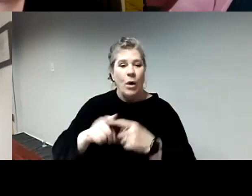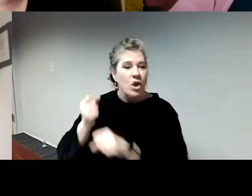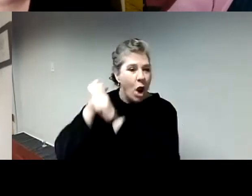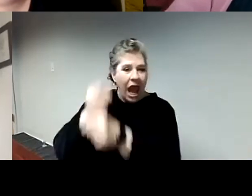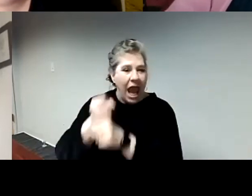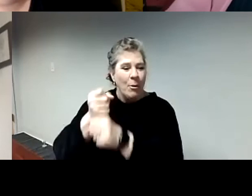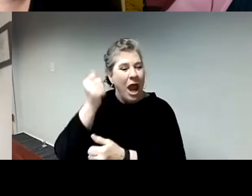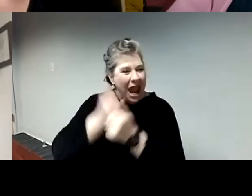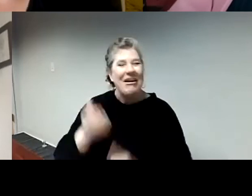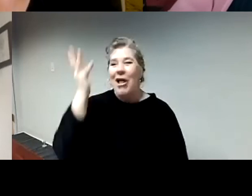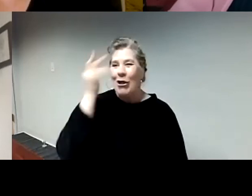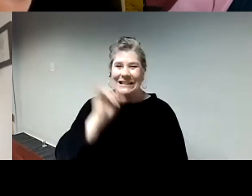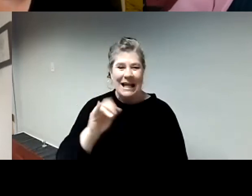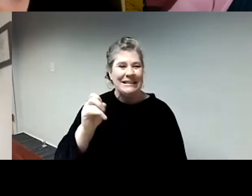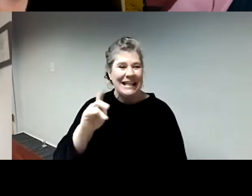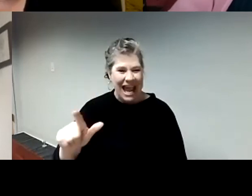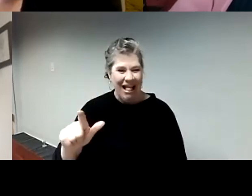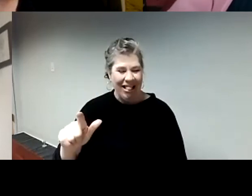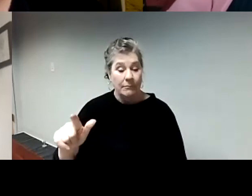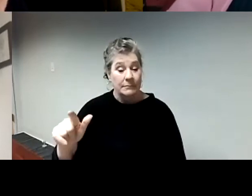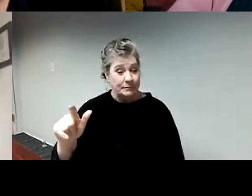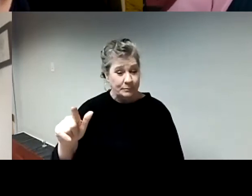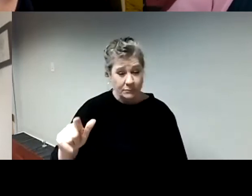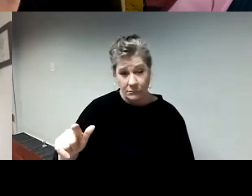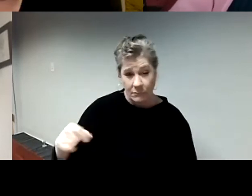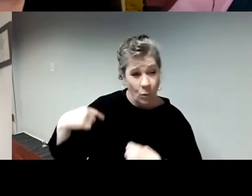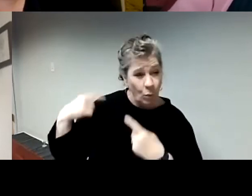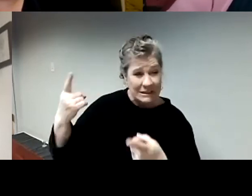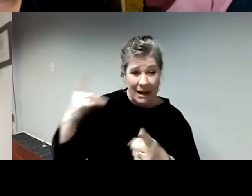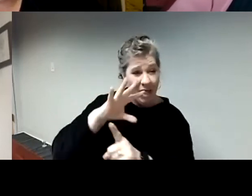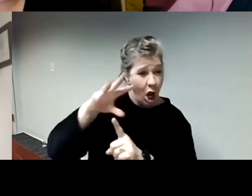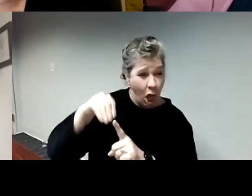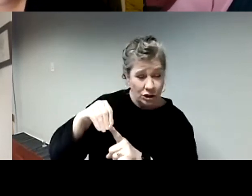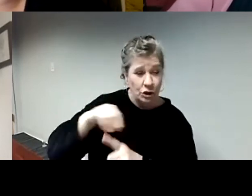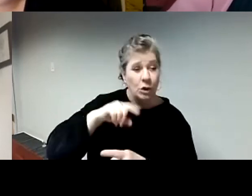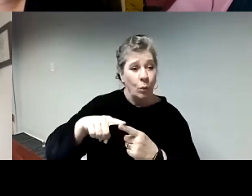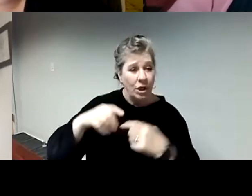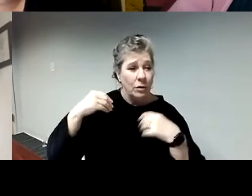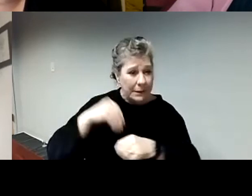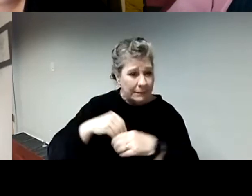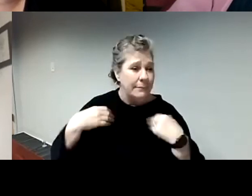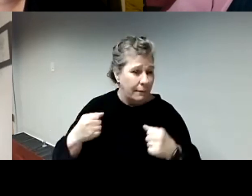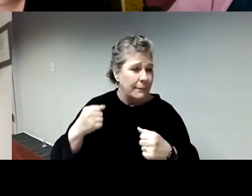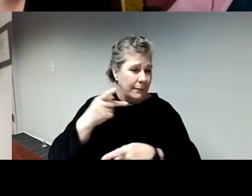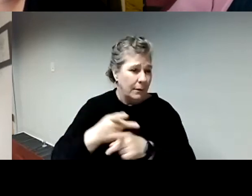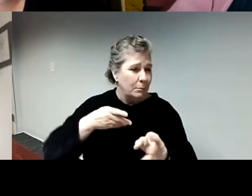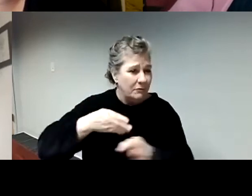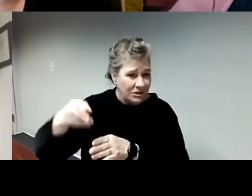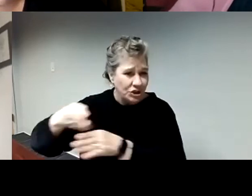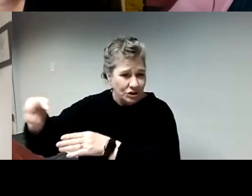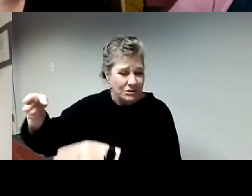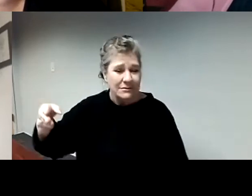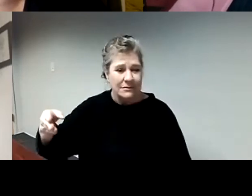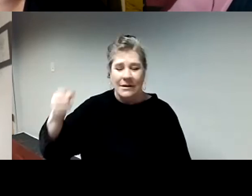like a nail. When you're, it's been in this culture that when you're in the healthcare professions, you